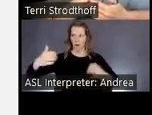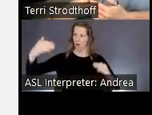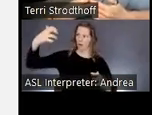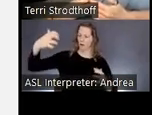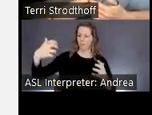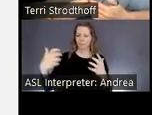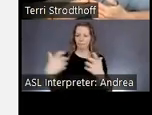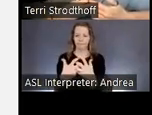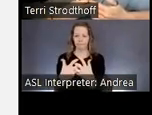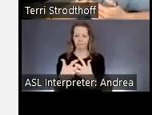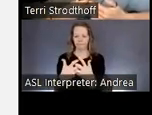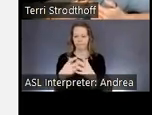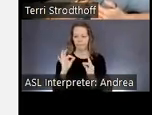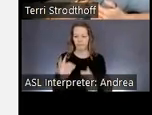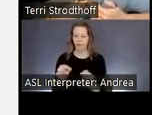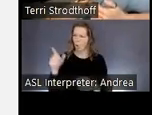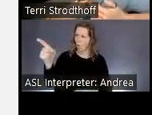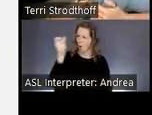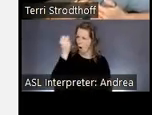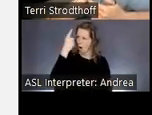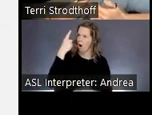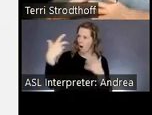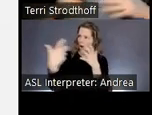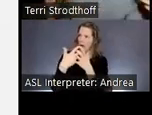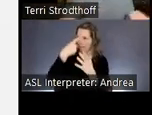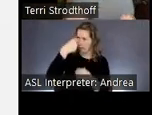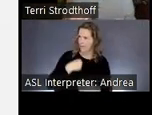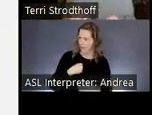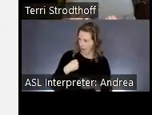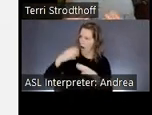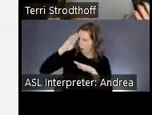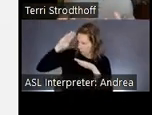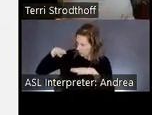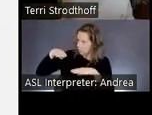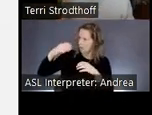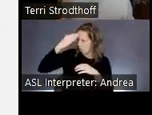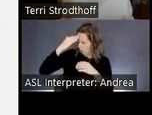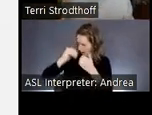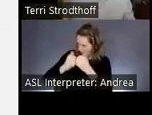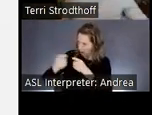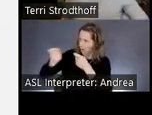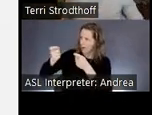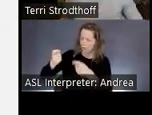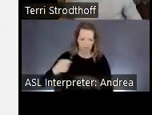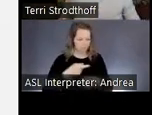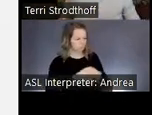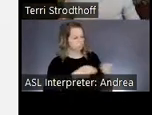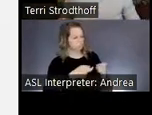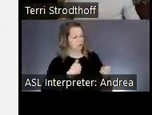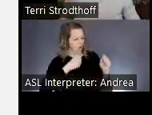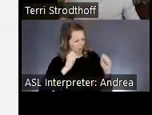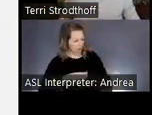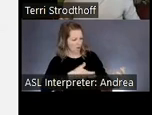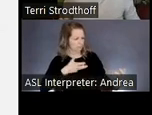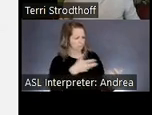glove. Ooh, this person makes sense to me. I know how to deal with this. I know what this looks like. I know what this